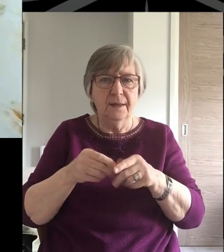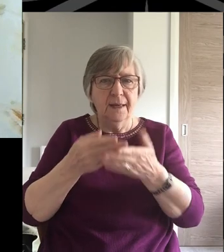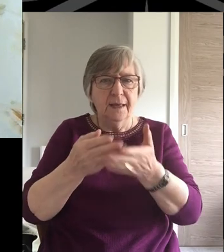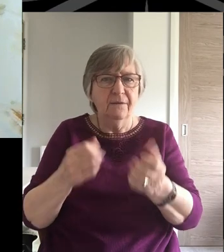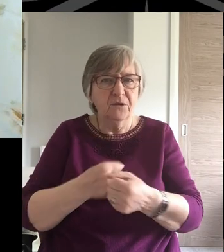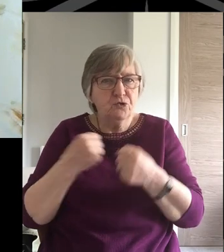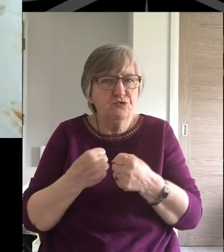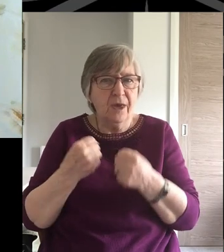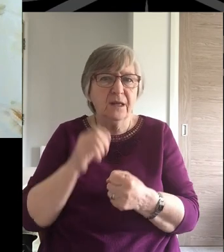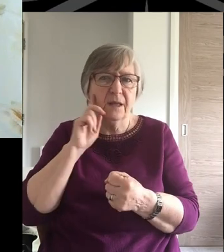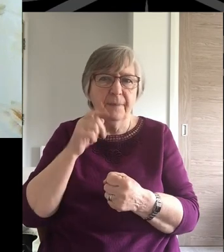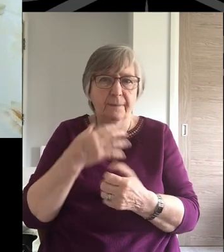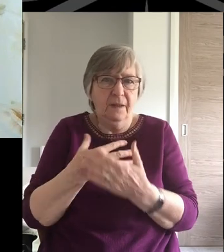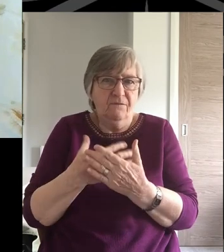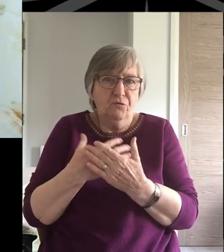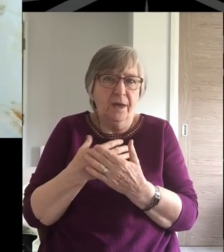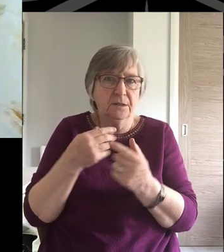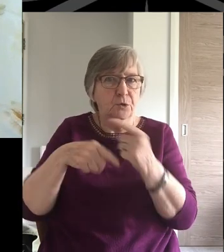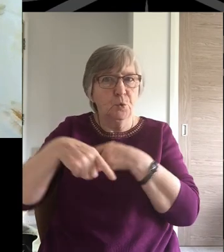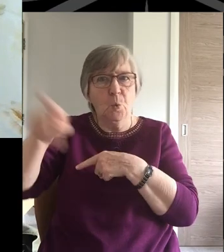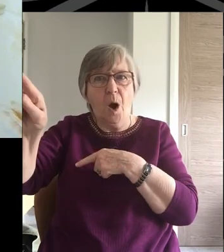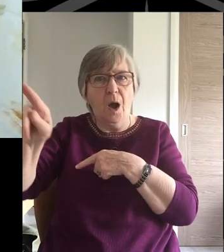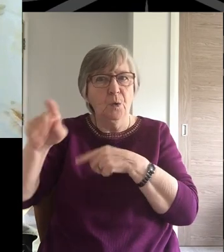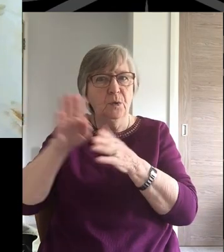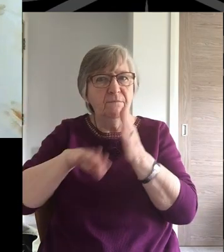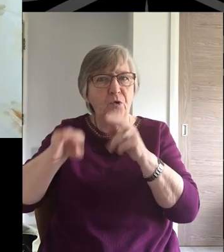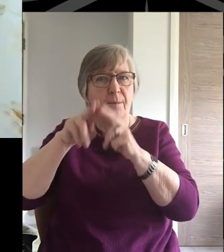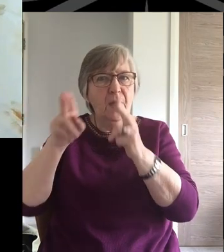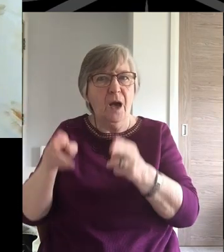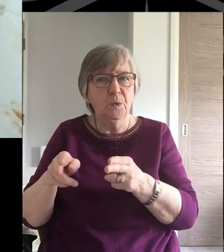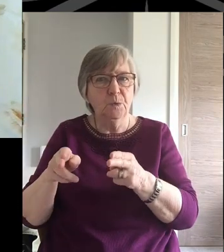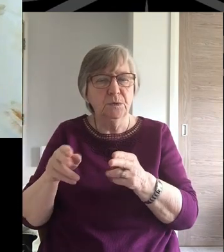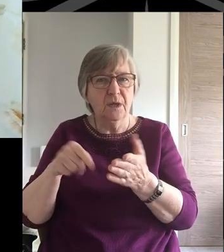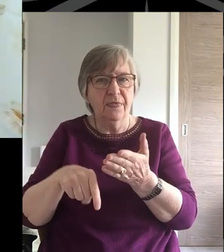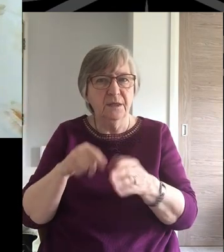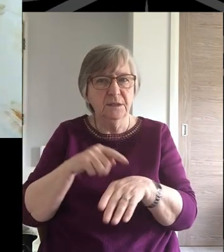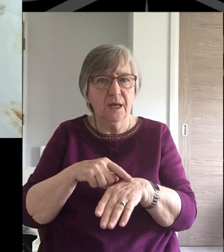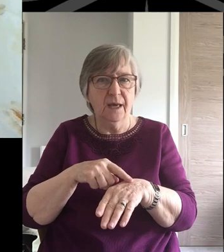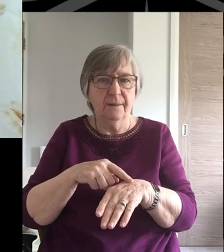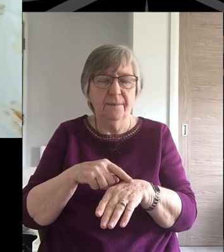strength to those who fear to leave their homes at this time.